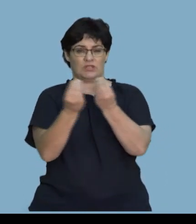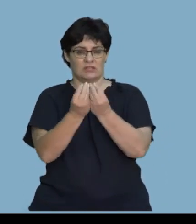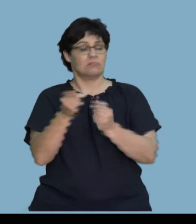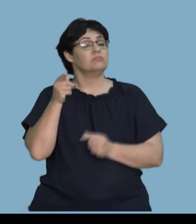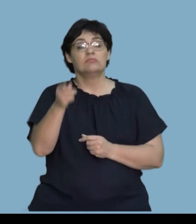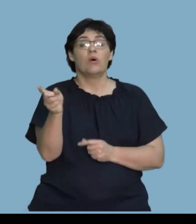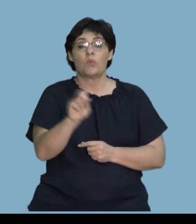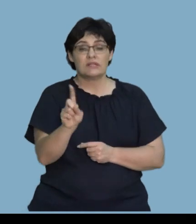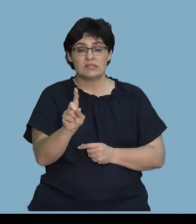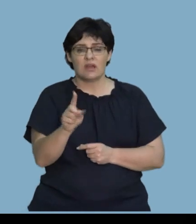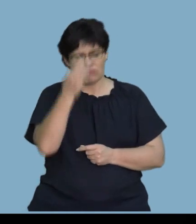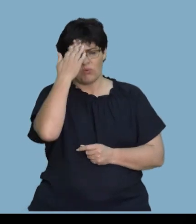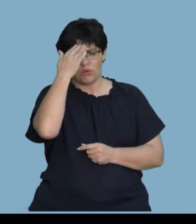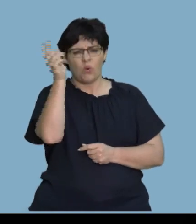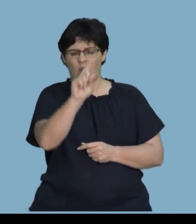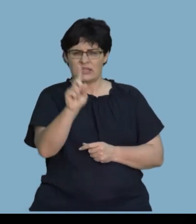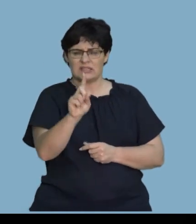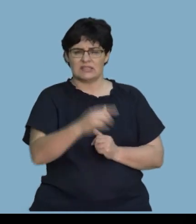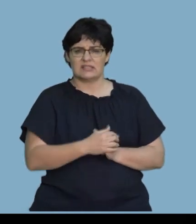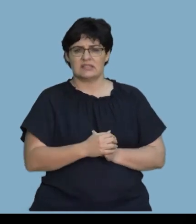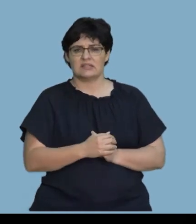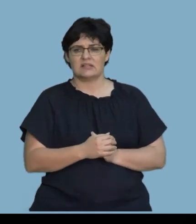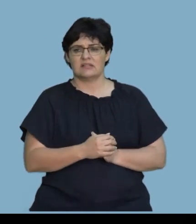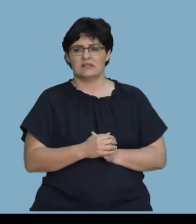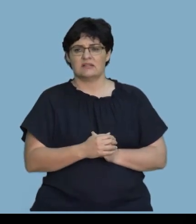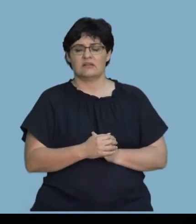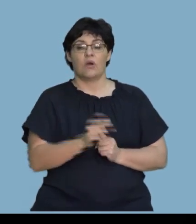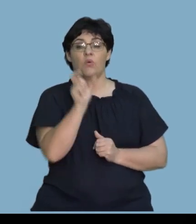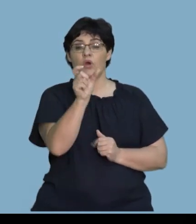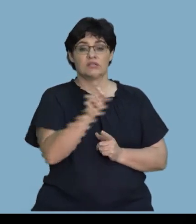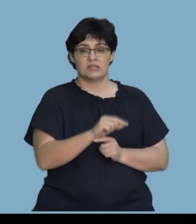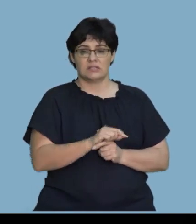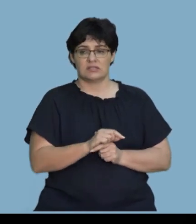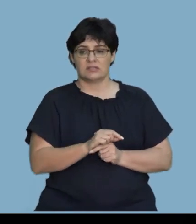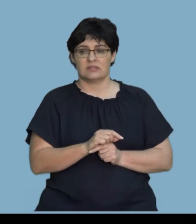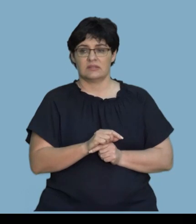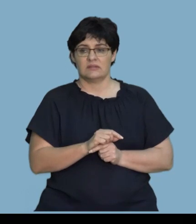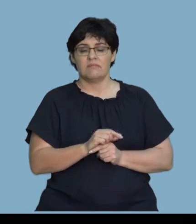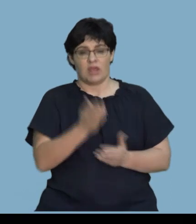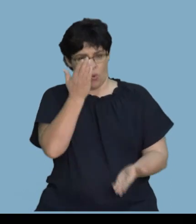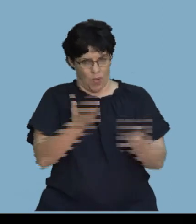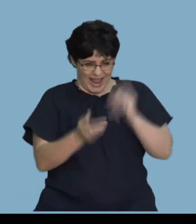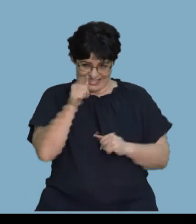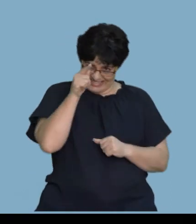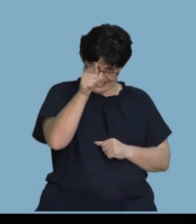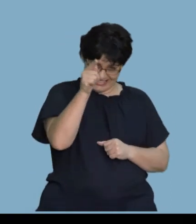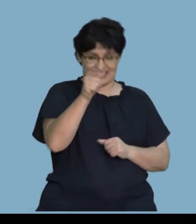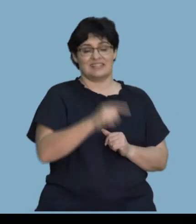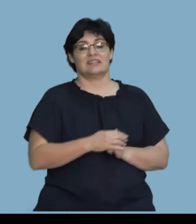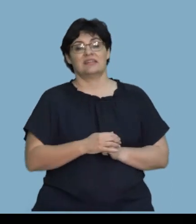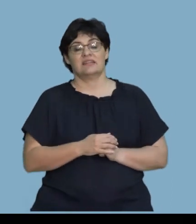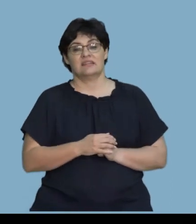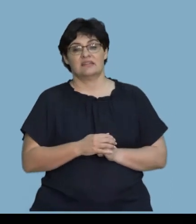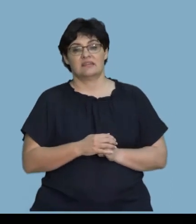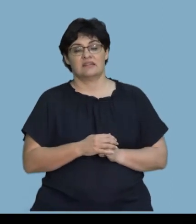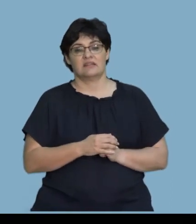this object, we know of a conservative force, which is the weight acting on the object, okay? Alternatively, we would say